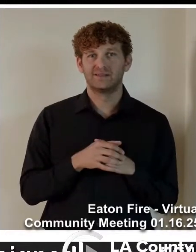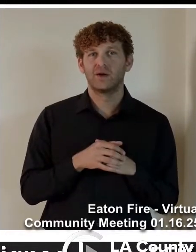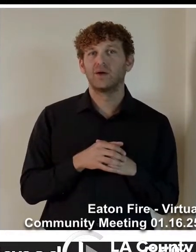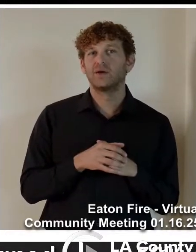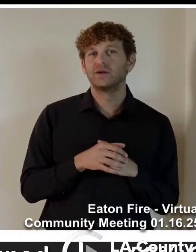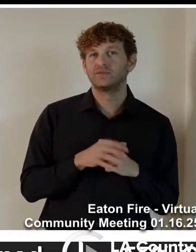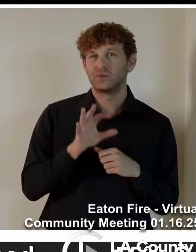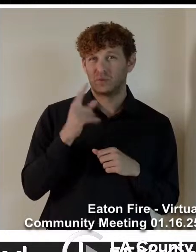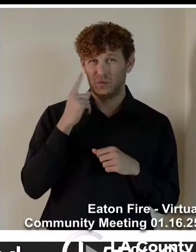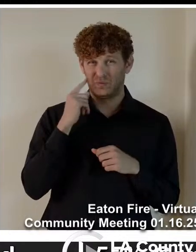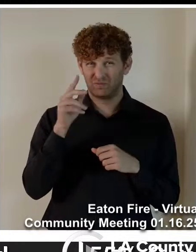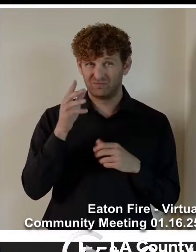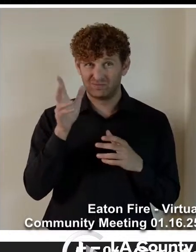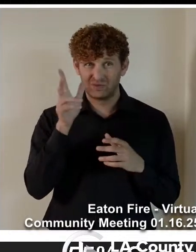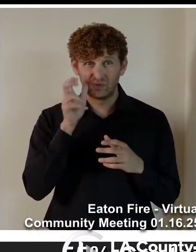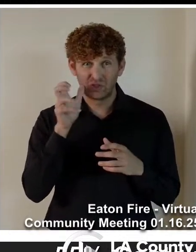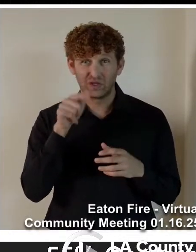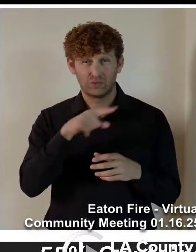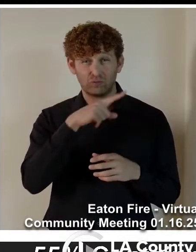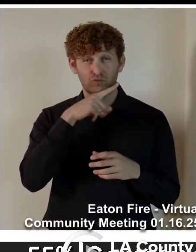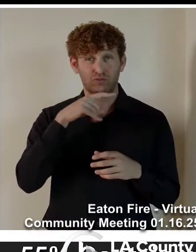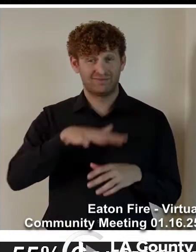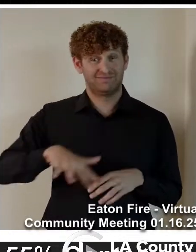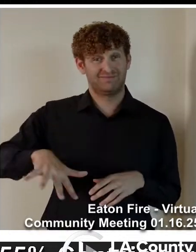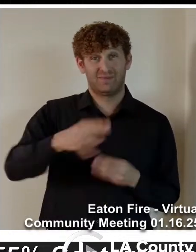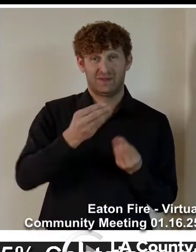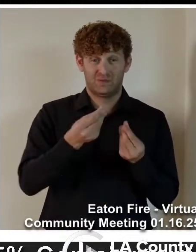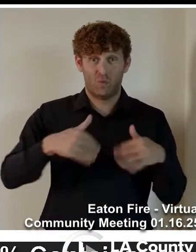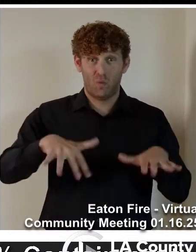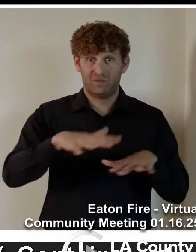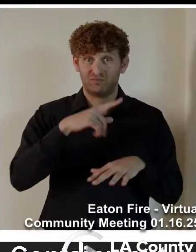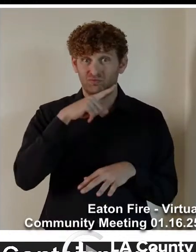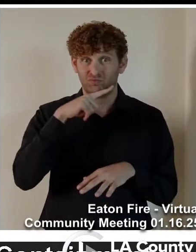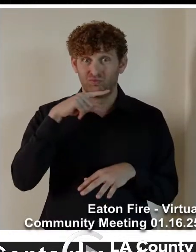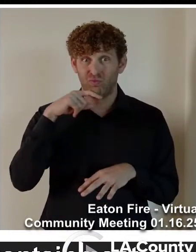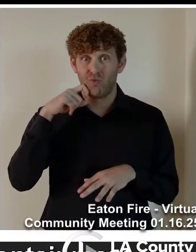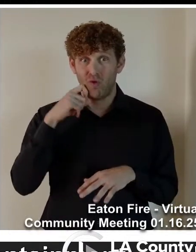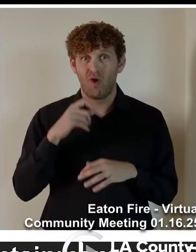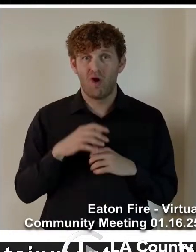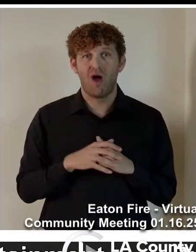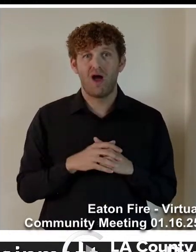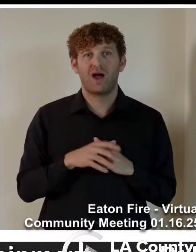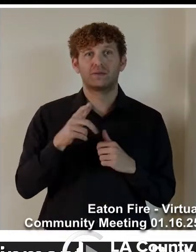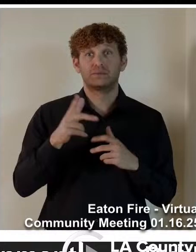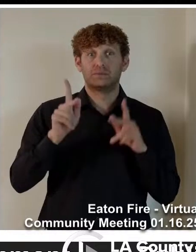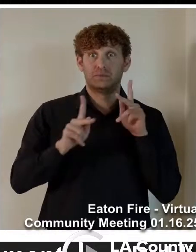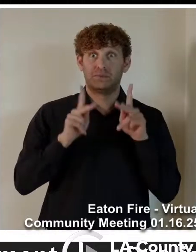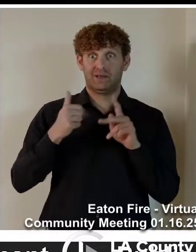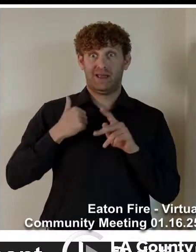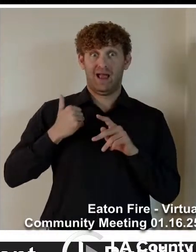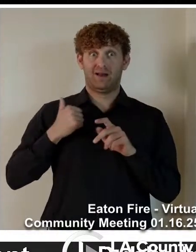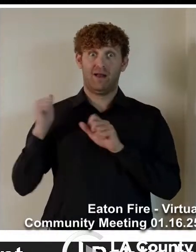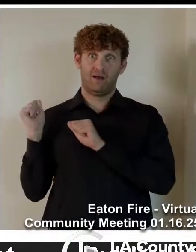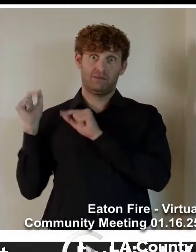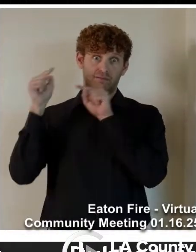So these additional crews will help not only the Eaton Fire, but also prepare all of Southern California for the next